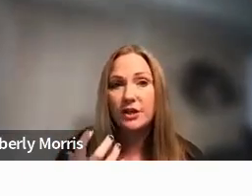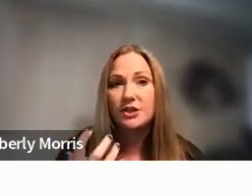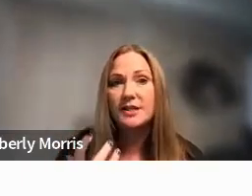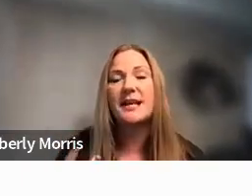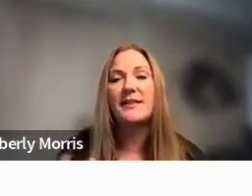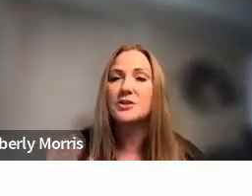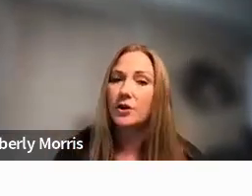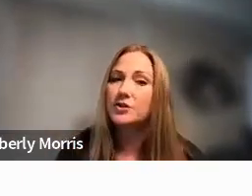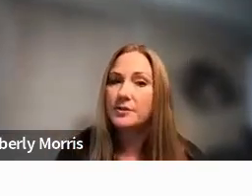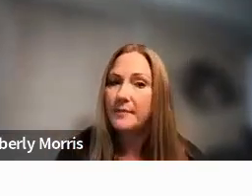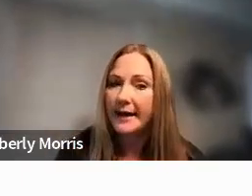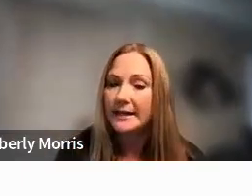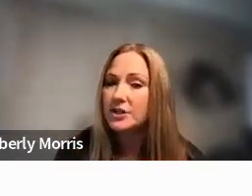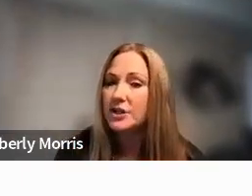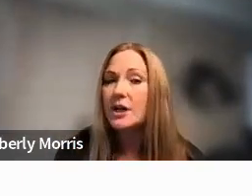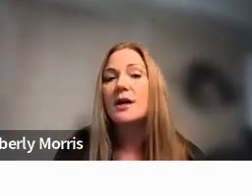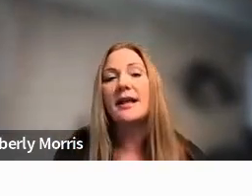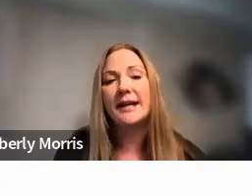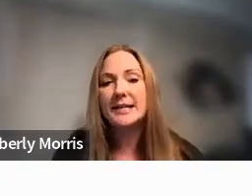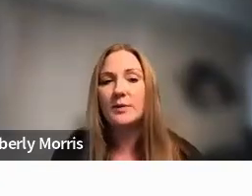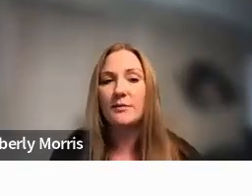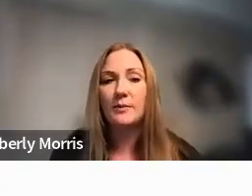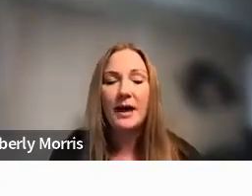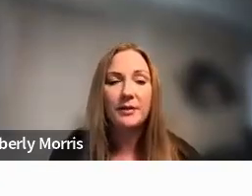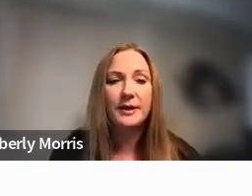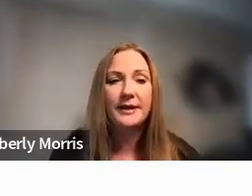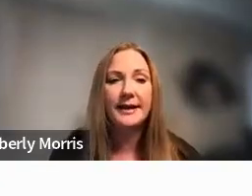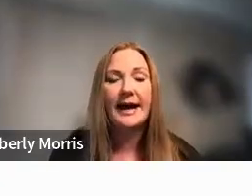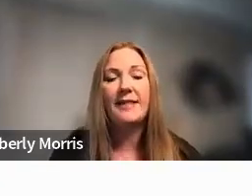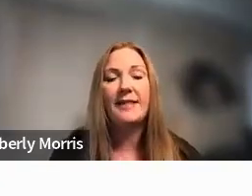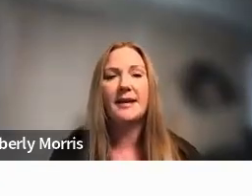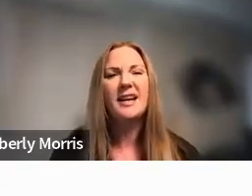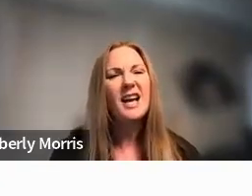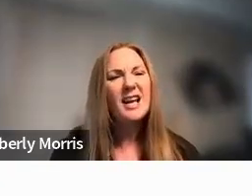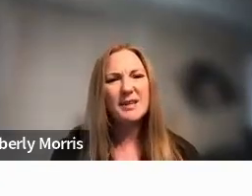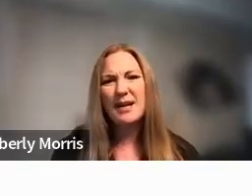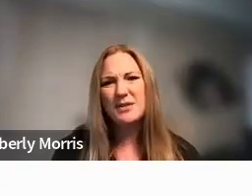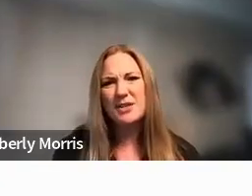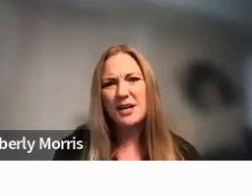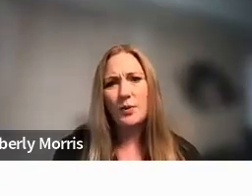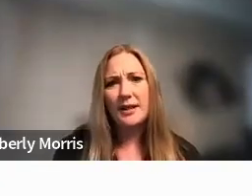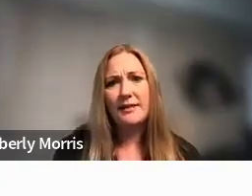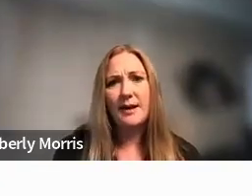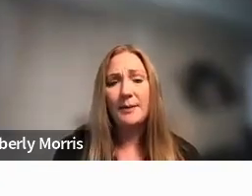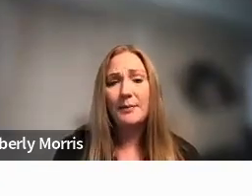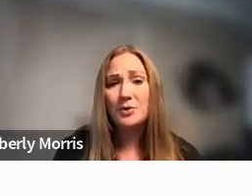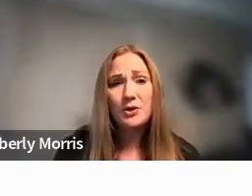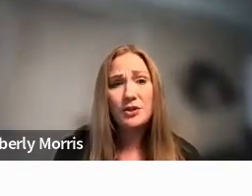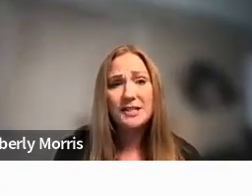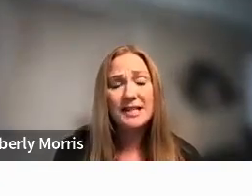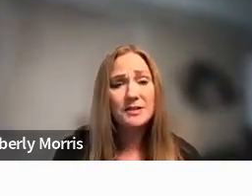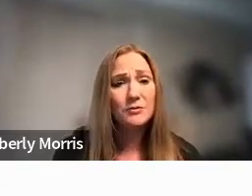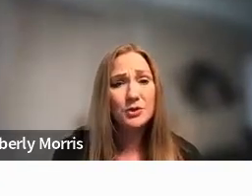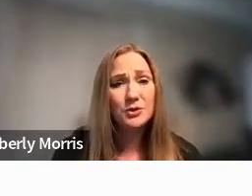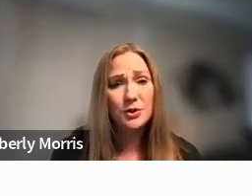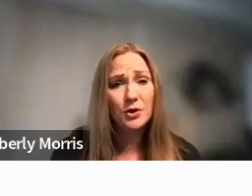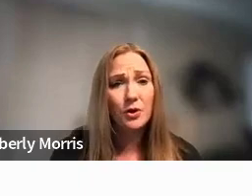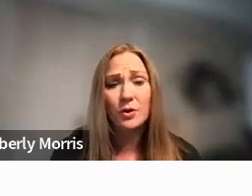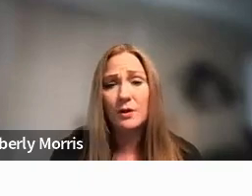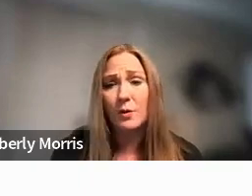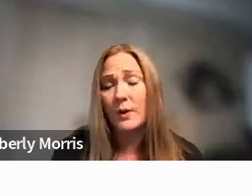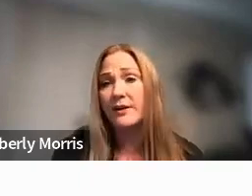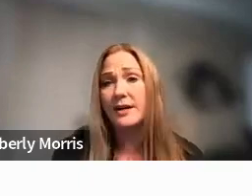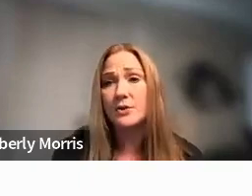more secretions, and that's harder to manage. Like I said, we have more mouth breathing. And then sometimes with hypotonia, you can just have some